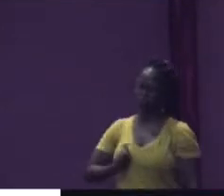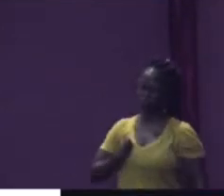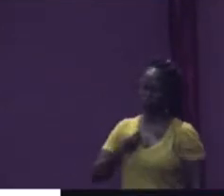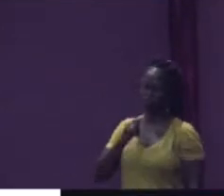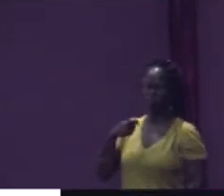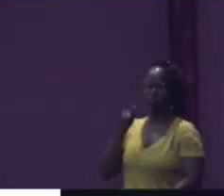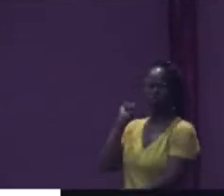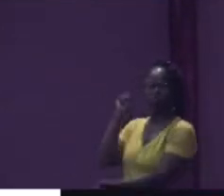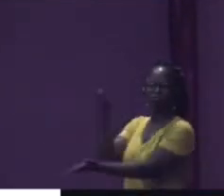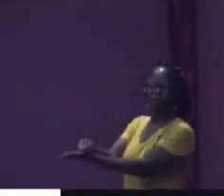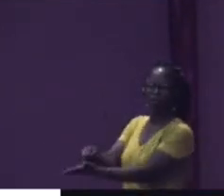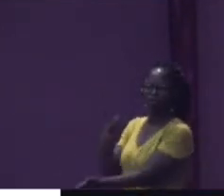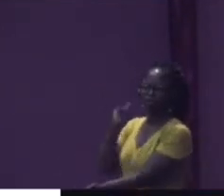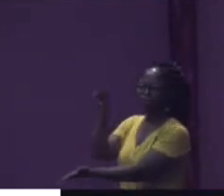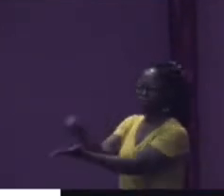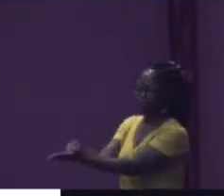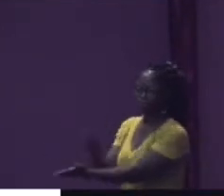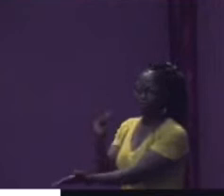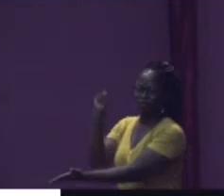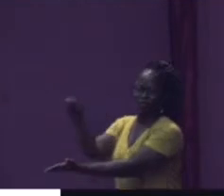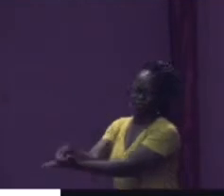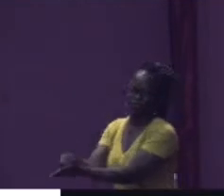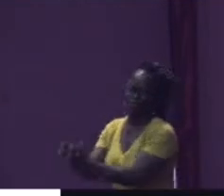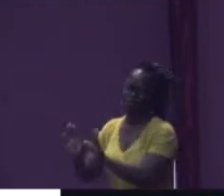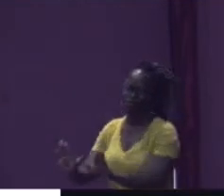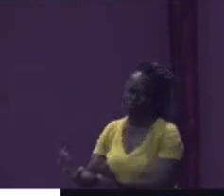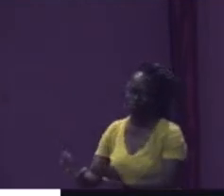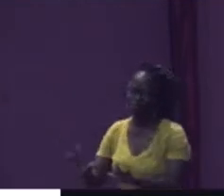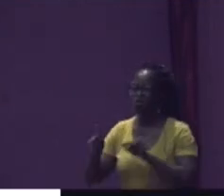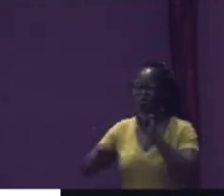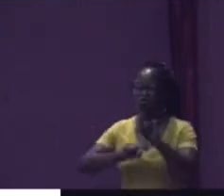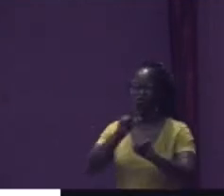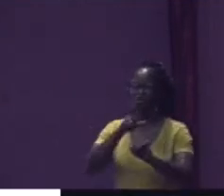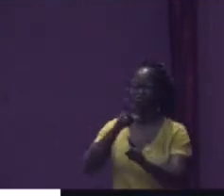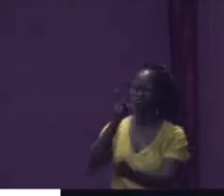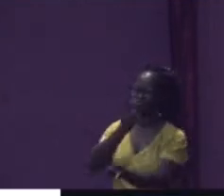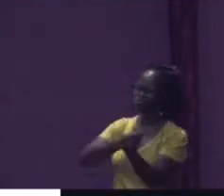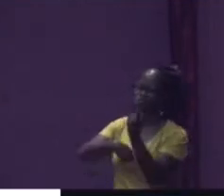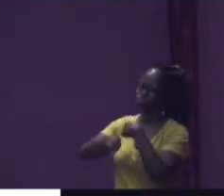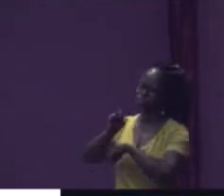having not only a closer source of water, but also cleaner water.